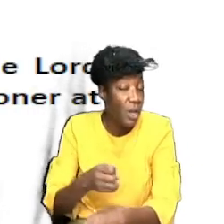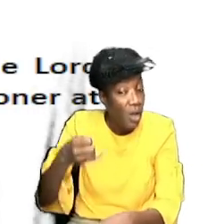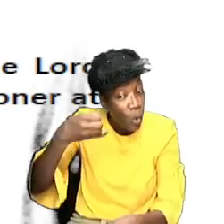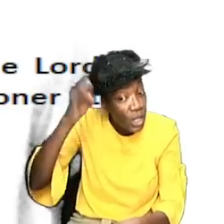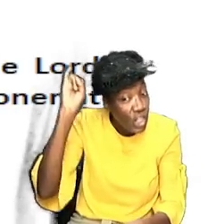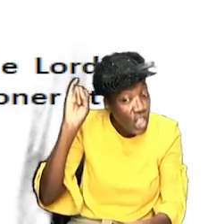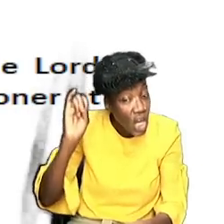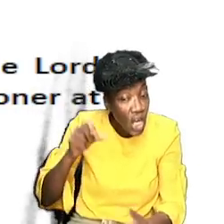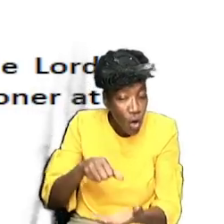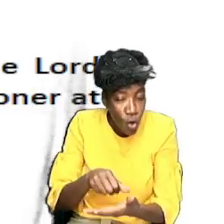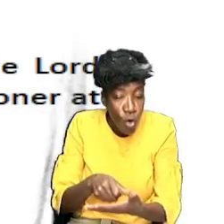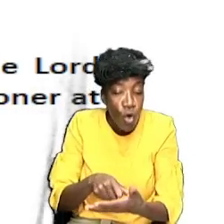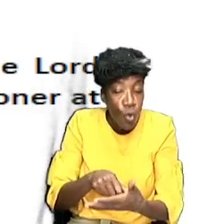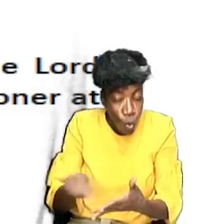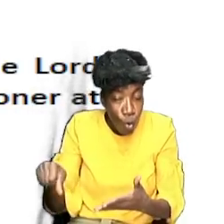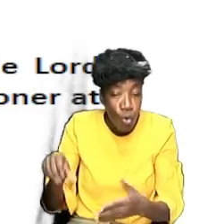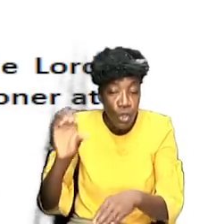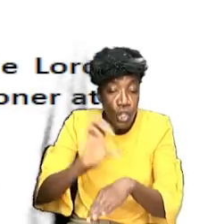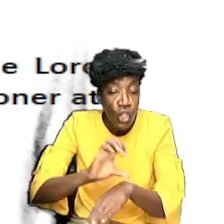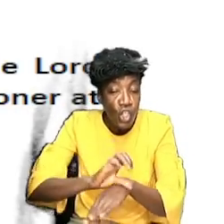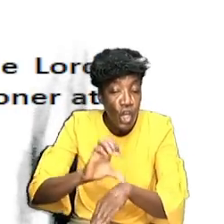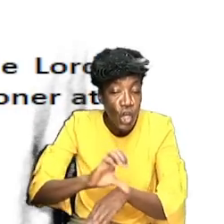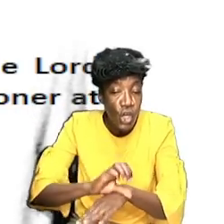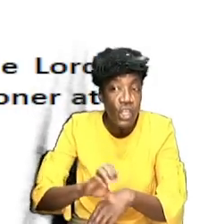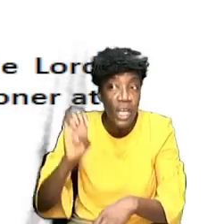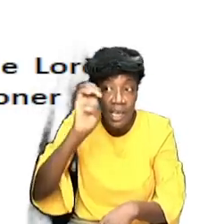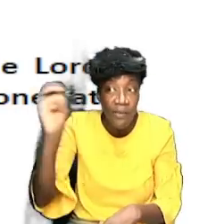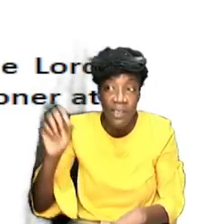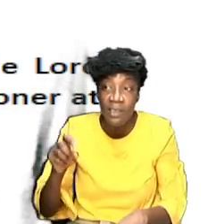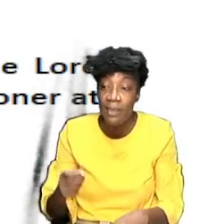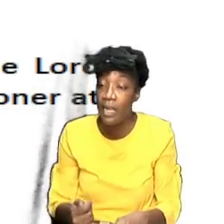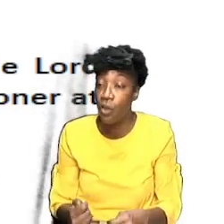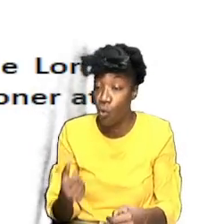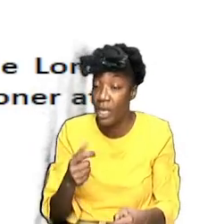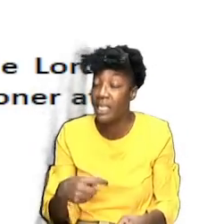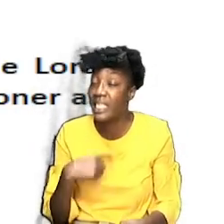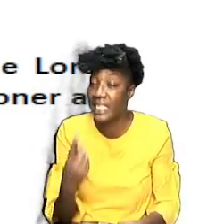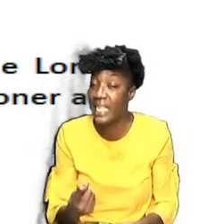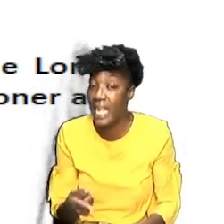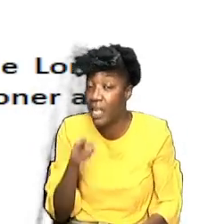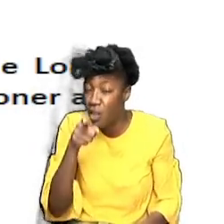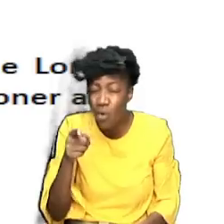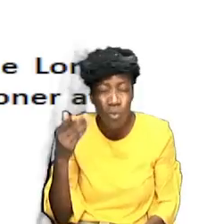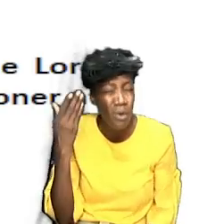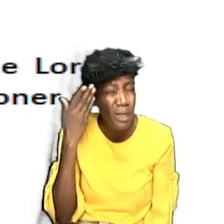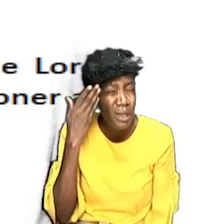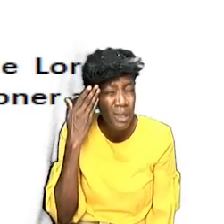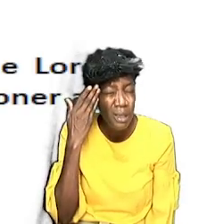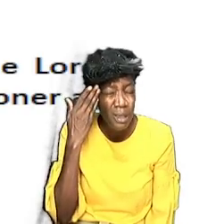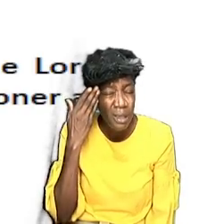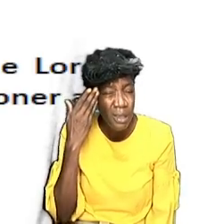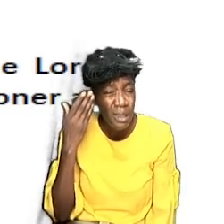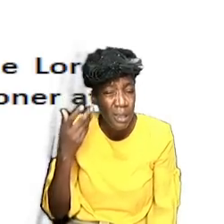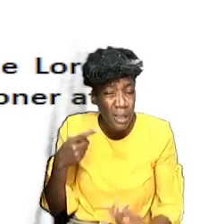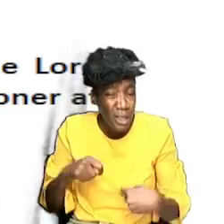at Ephesus, he was quick to say that, look here, you guys don't even, you try